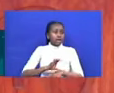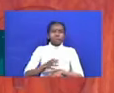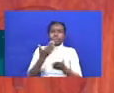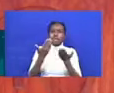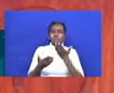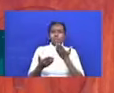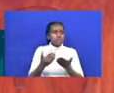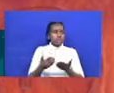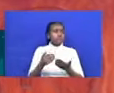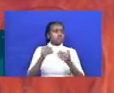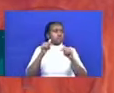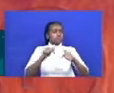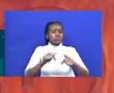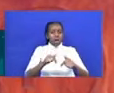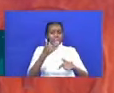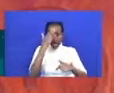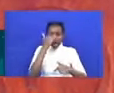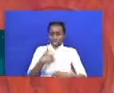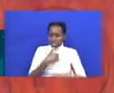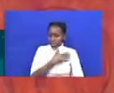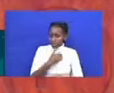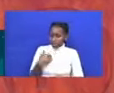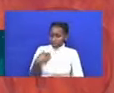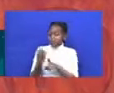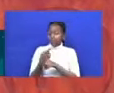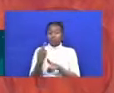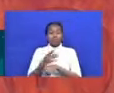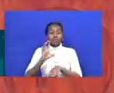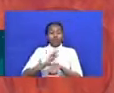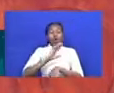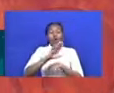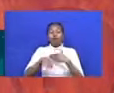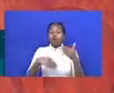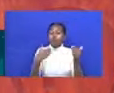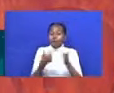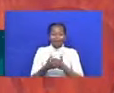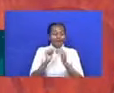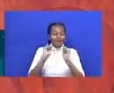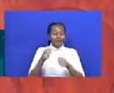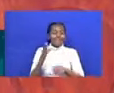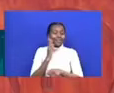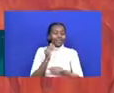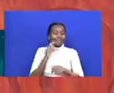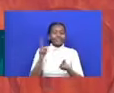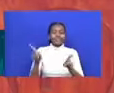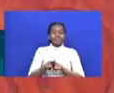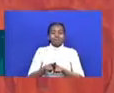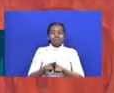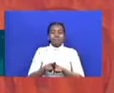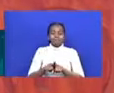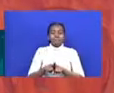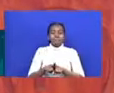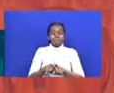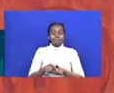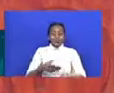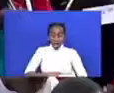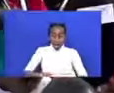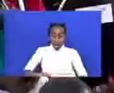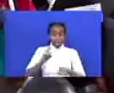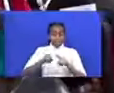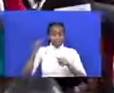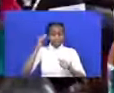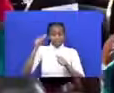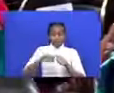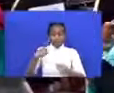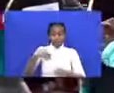Pentecostal, hunger is hunger. We will change things. Ladies and gentlemen, that's it. I hope you've received my simple